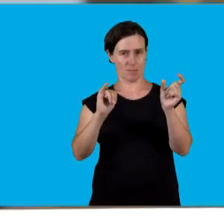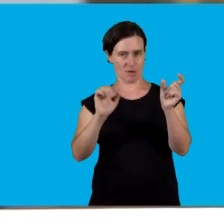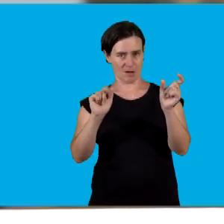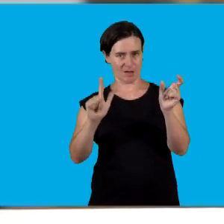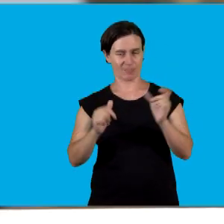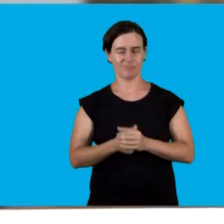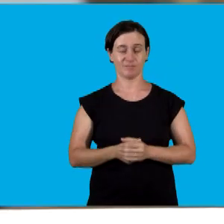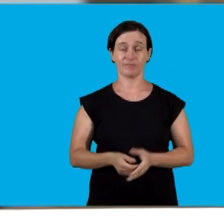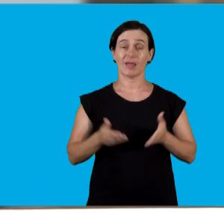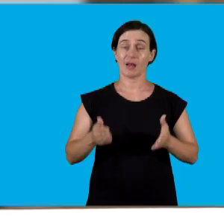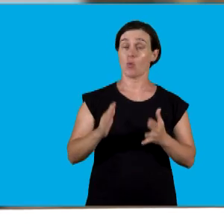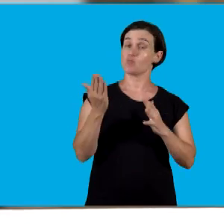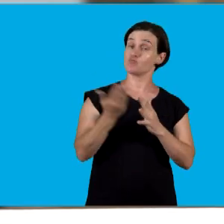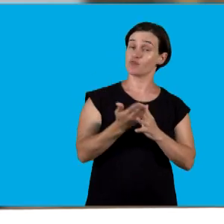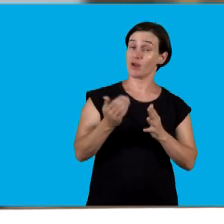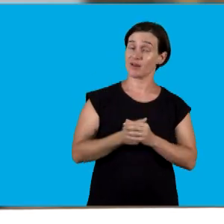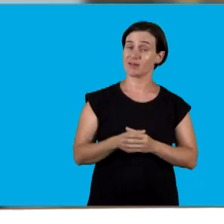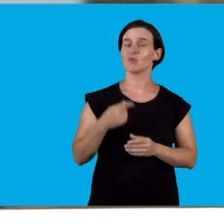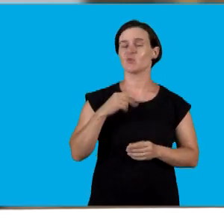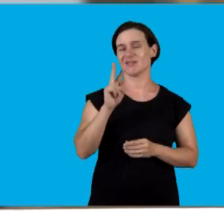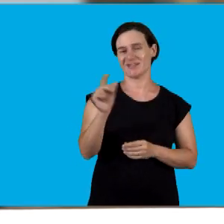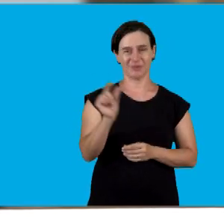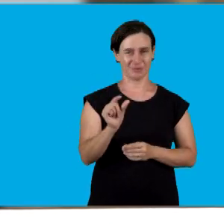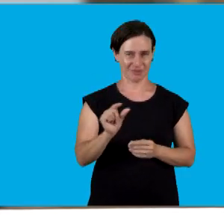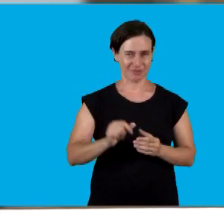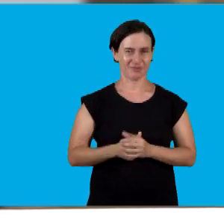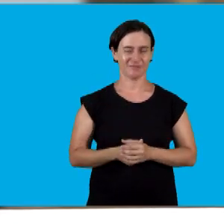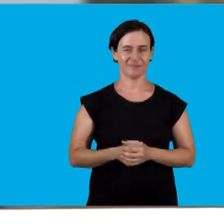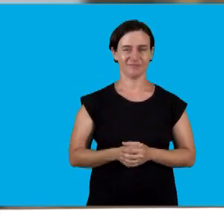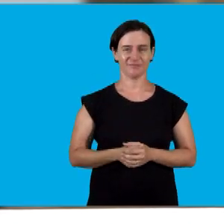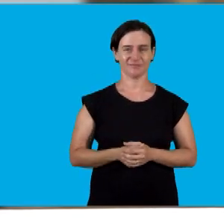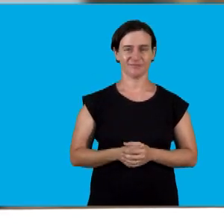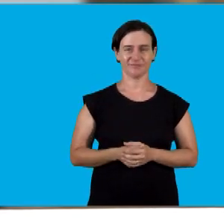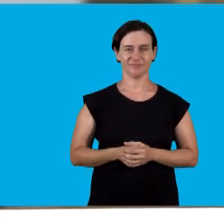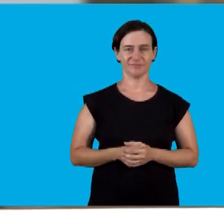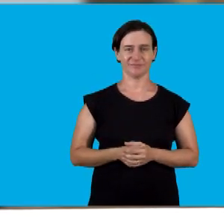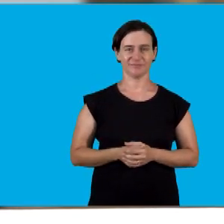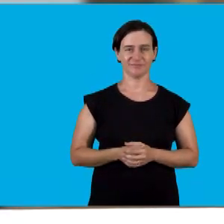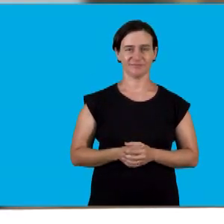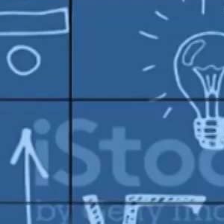Let's quickly go to an ad break and then we'll see you just now for the rest of our lesson.